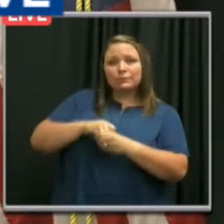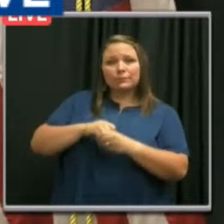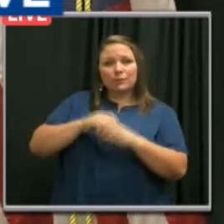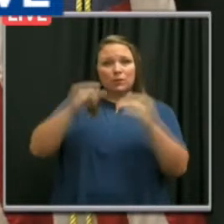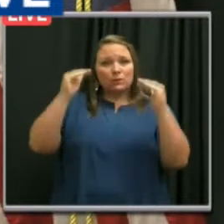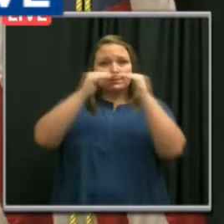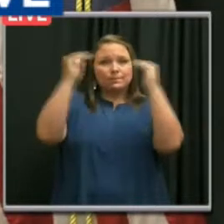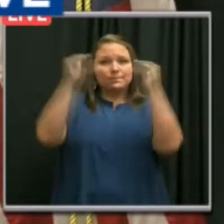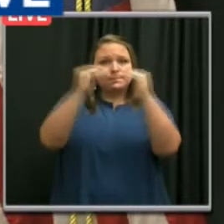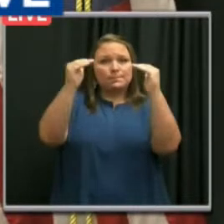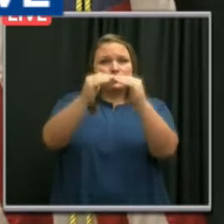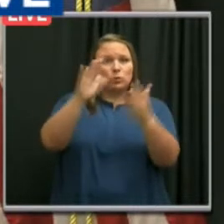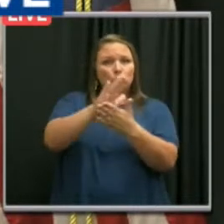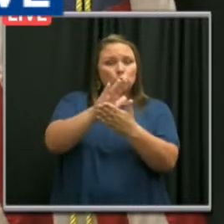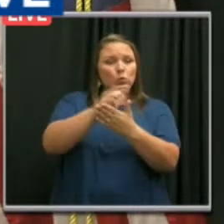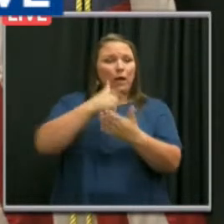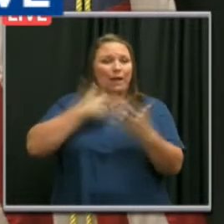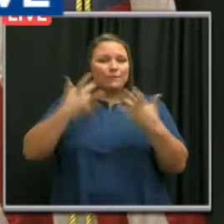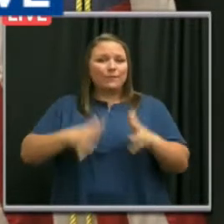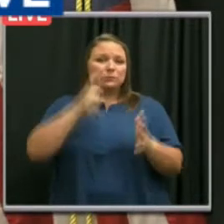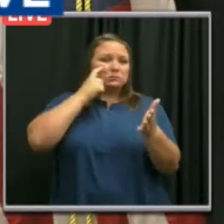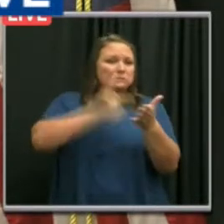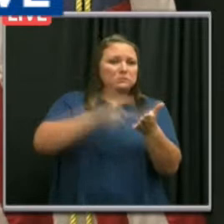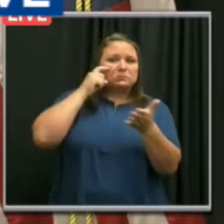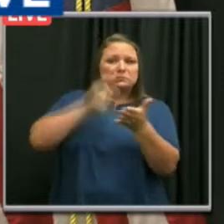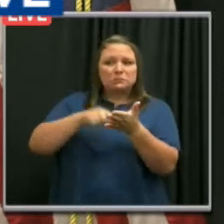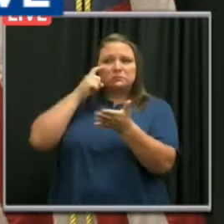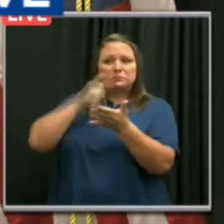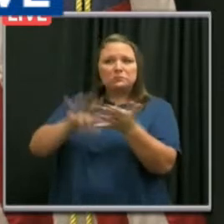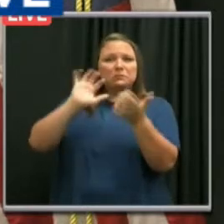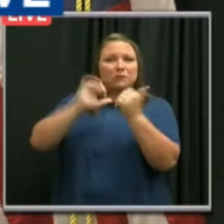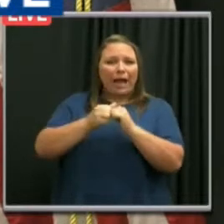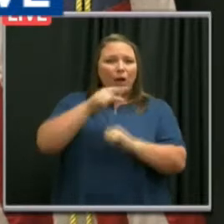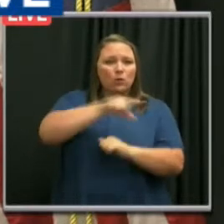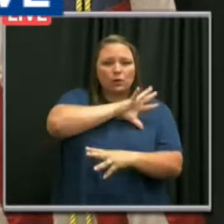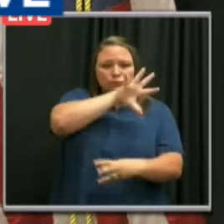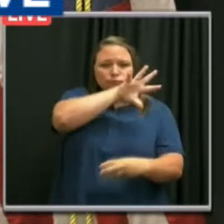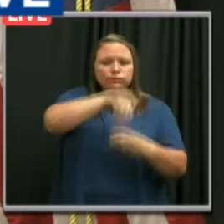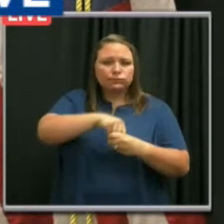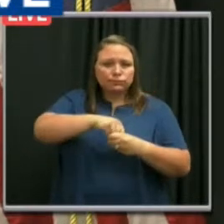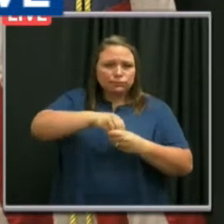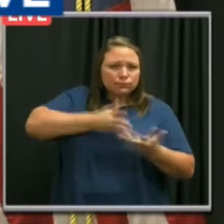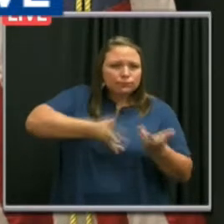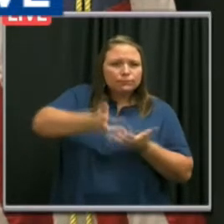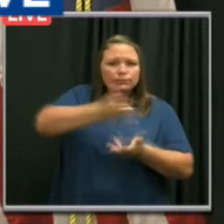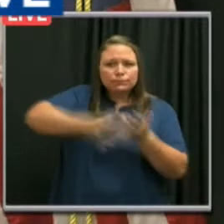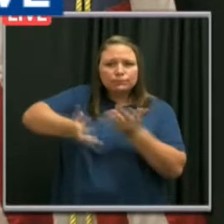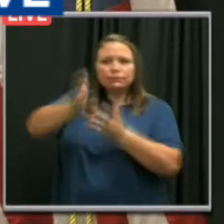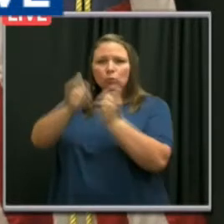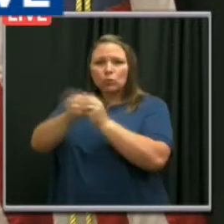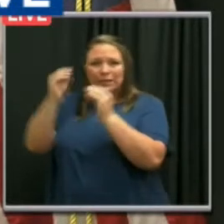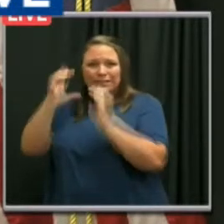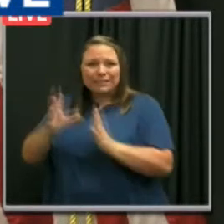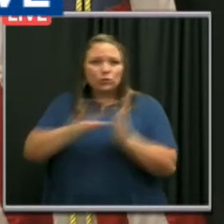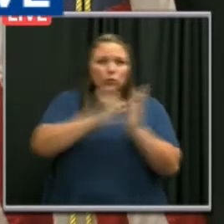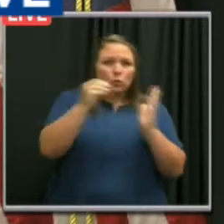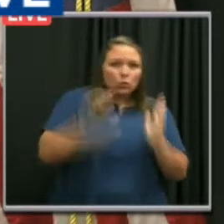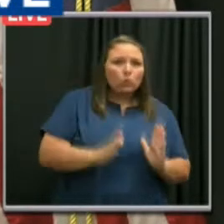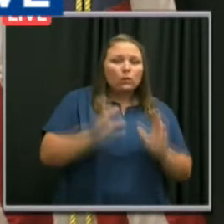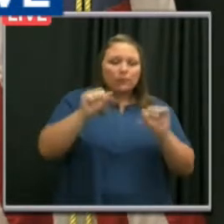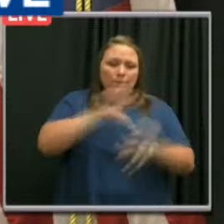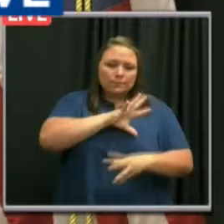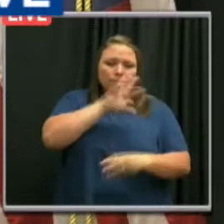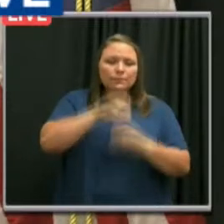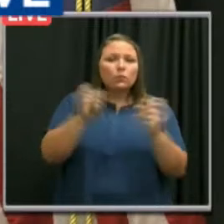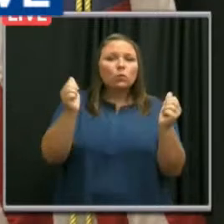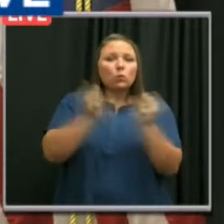one-to-one school, I have witnessed firsthand the type of enhanced engagement teachers and learners can take part